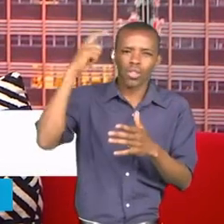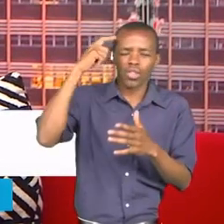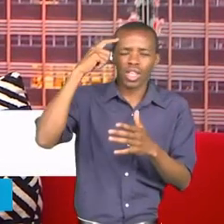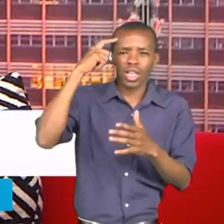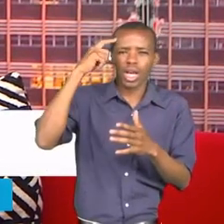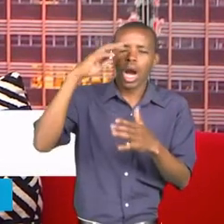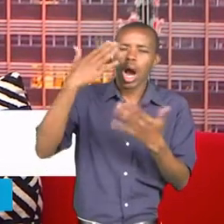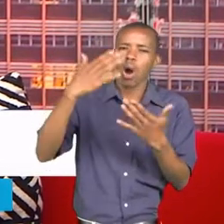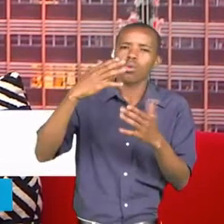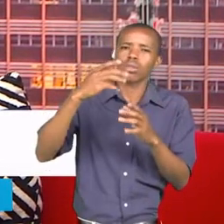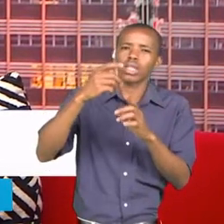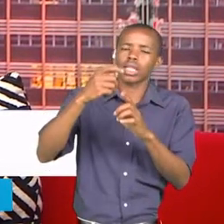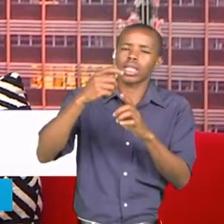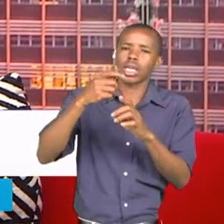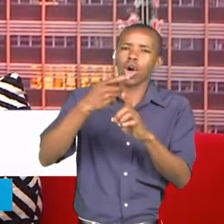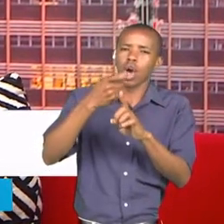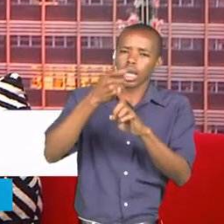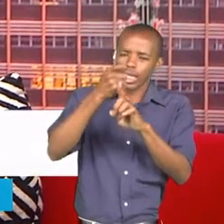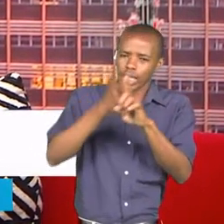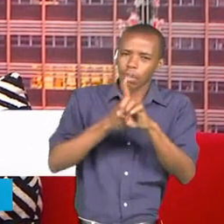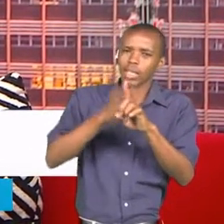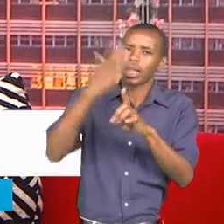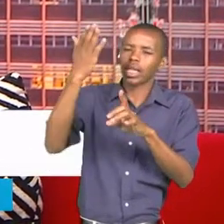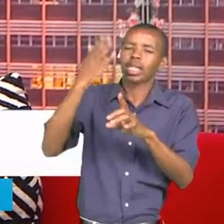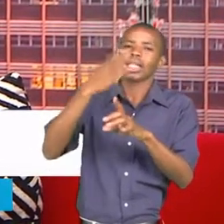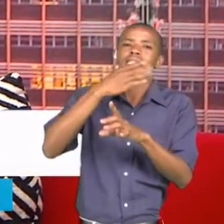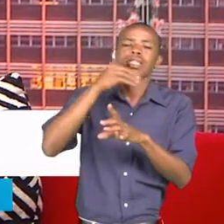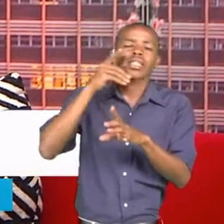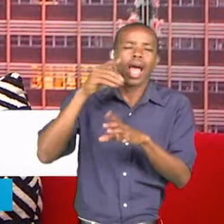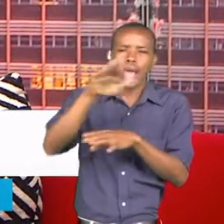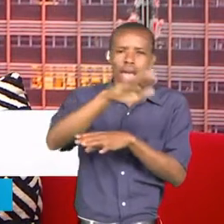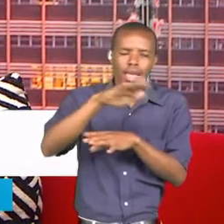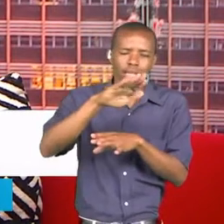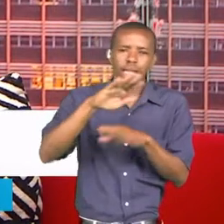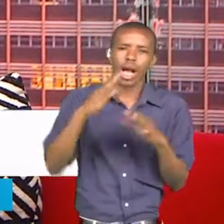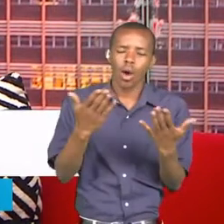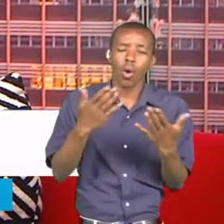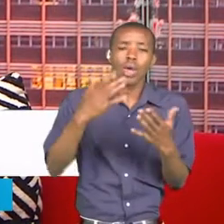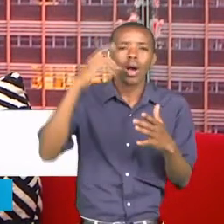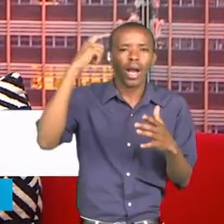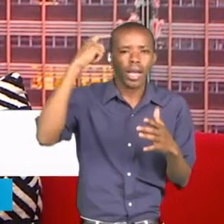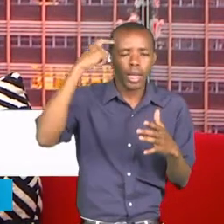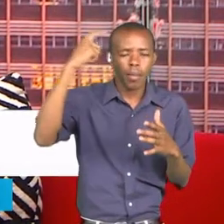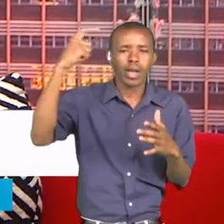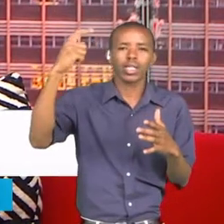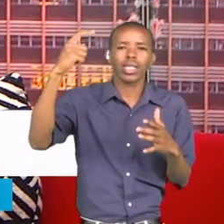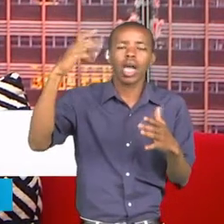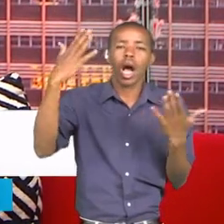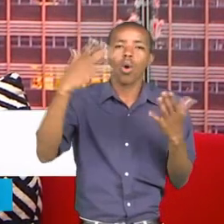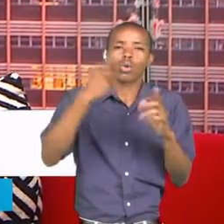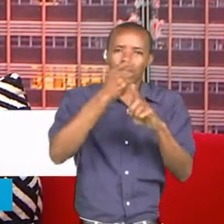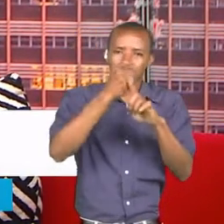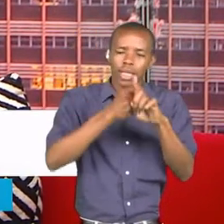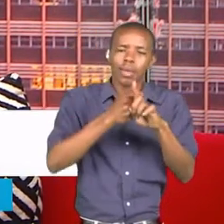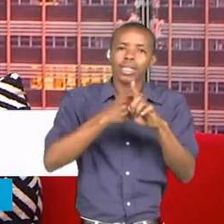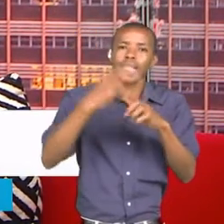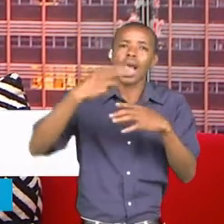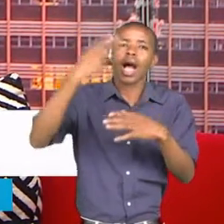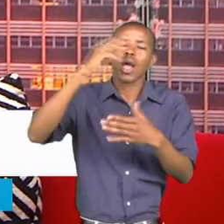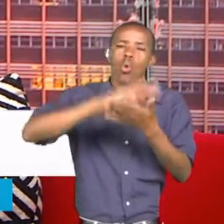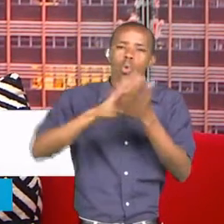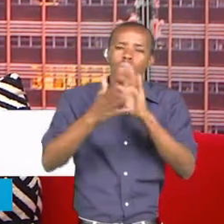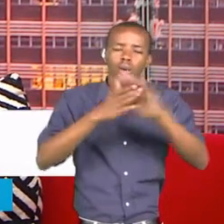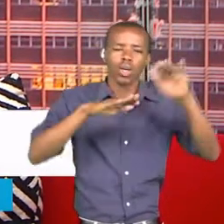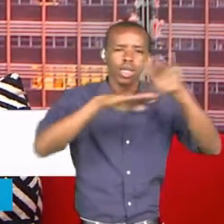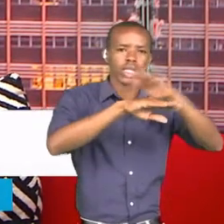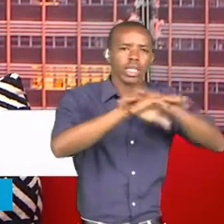how high the temperatures are in those arid and semi-arid areas. And you can imagine that temperature that high without access